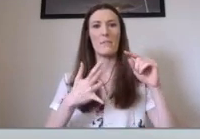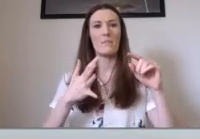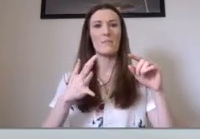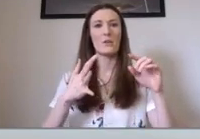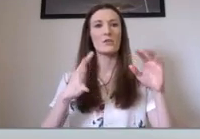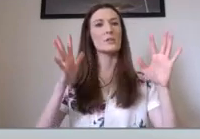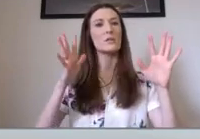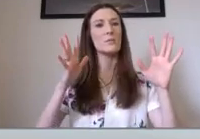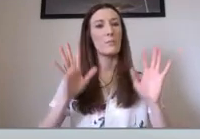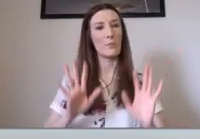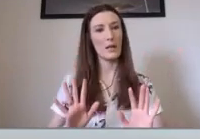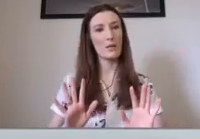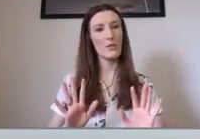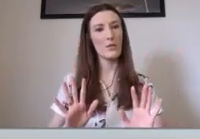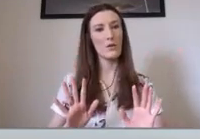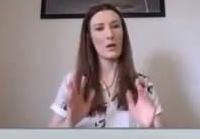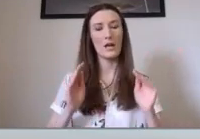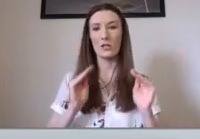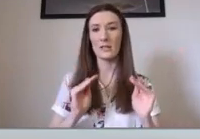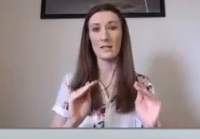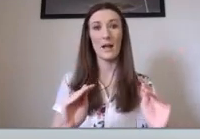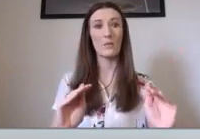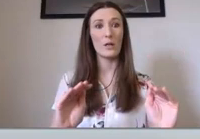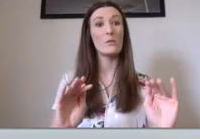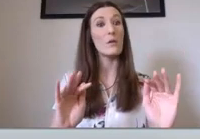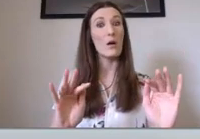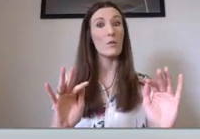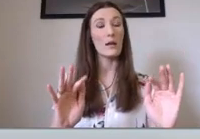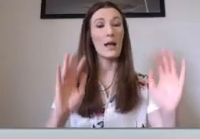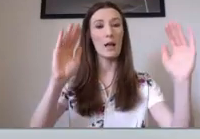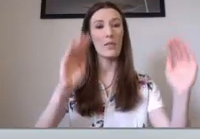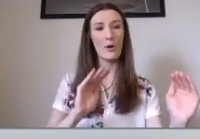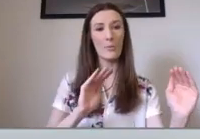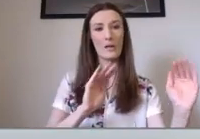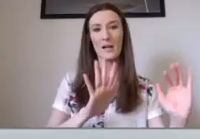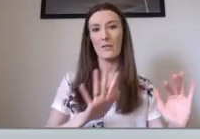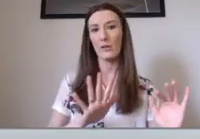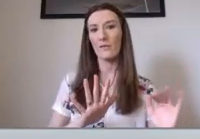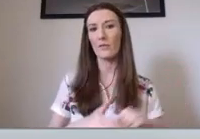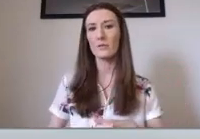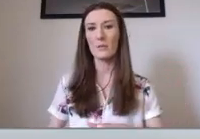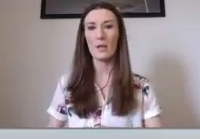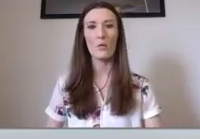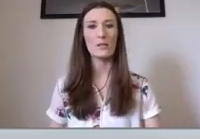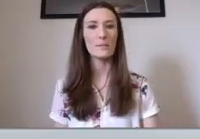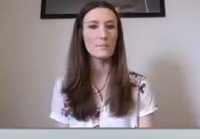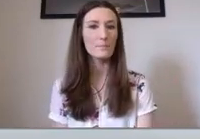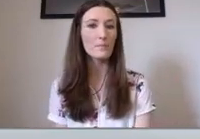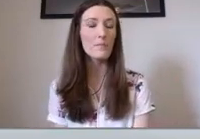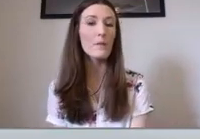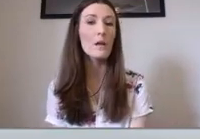them? Just breathe and just sign what you know, okay? They'll bring down their level to meet